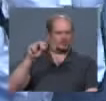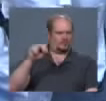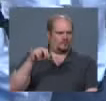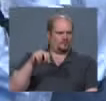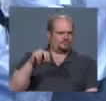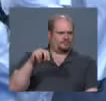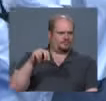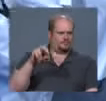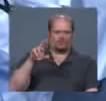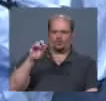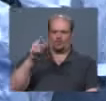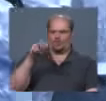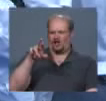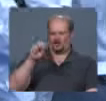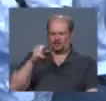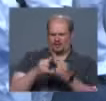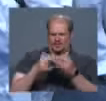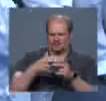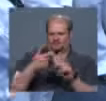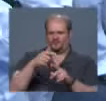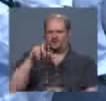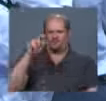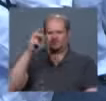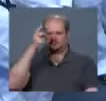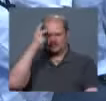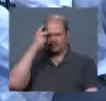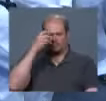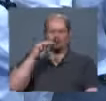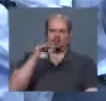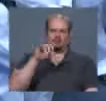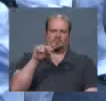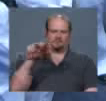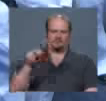MN1 Rogers from St. Paul, Minnesota.